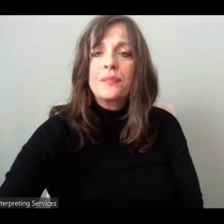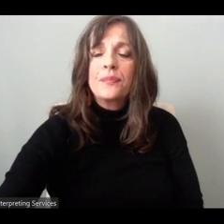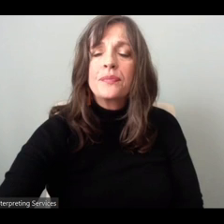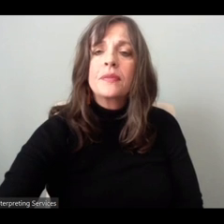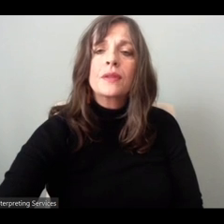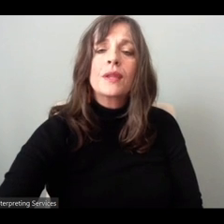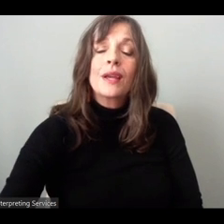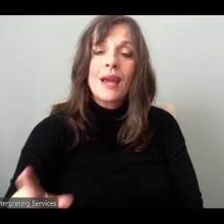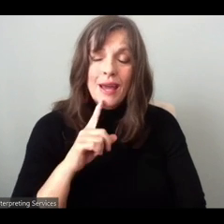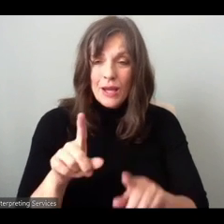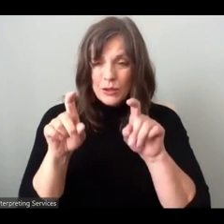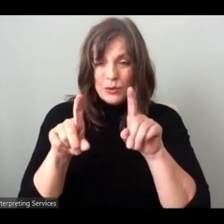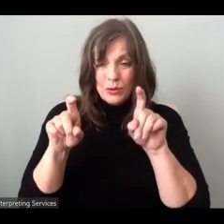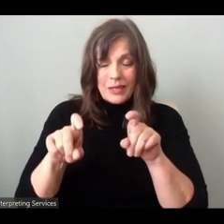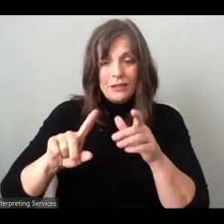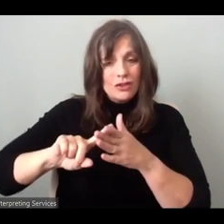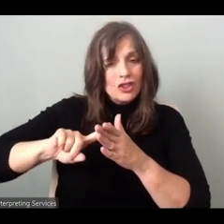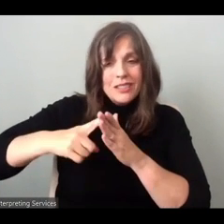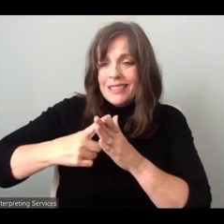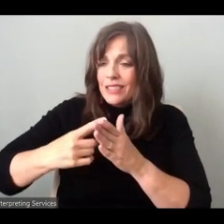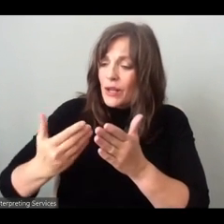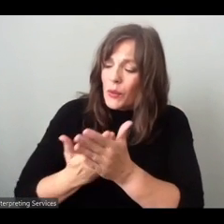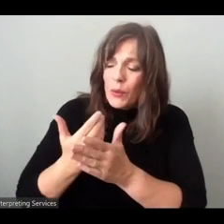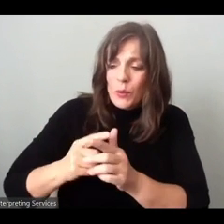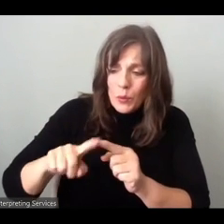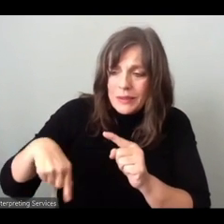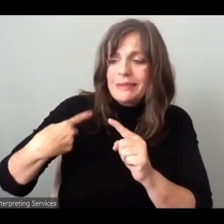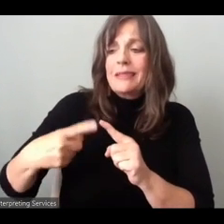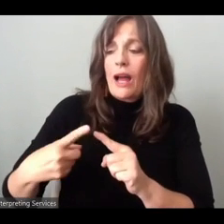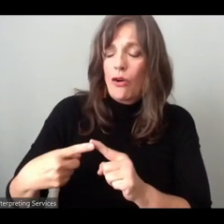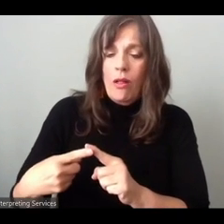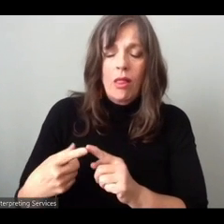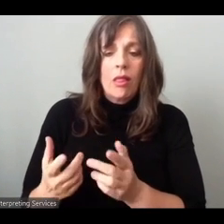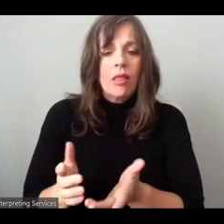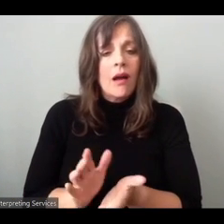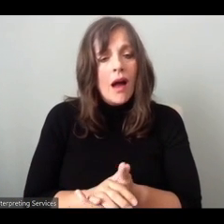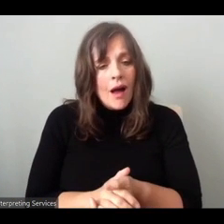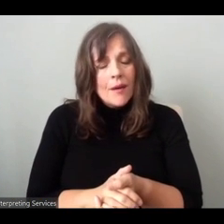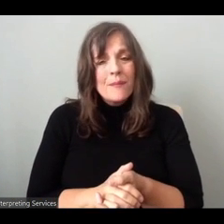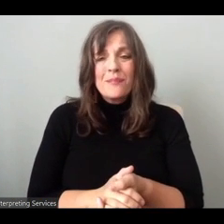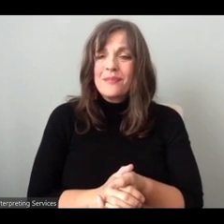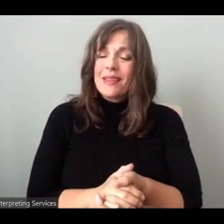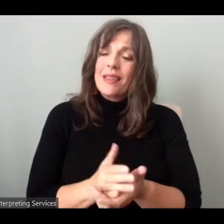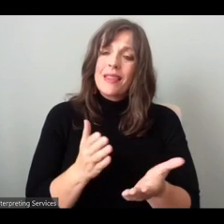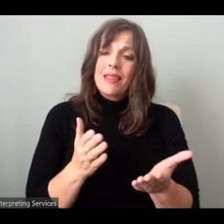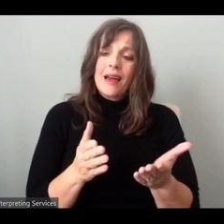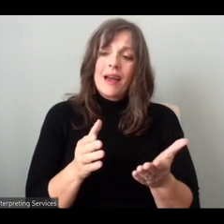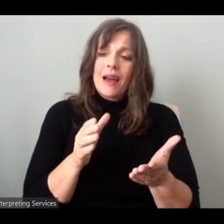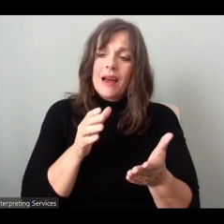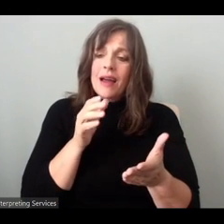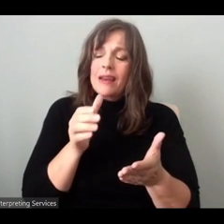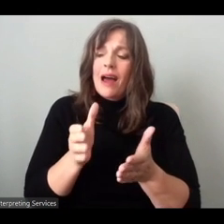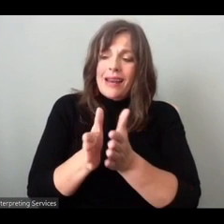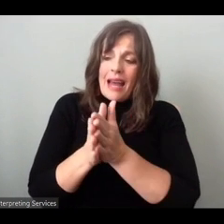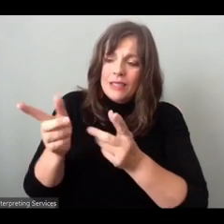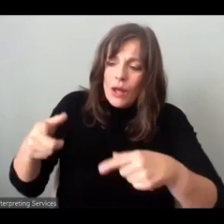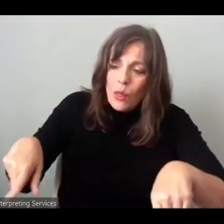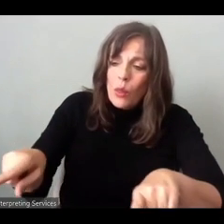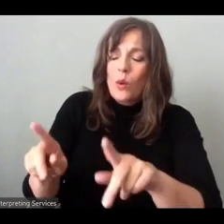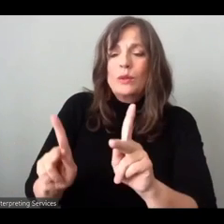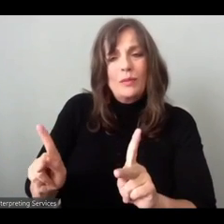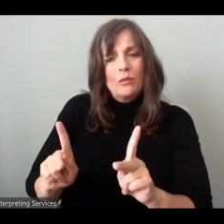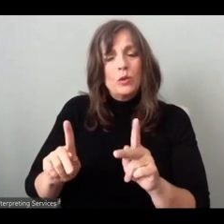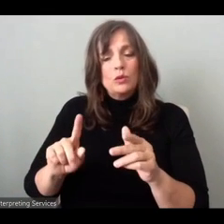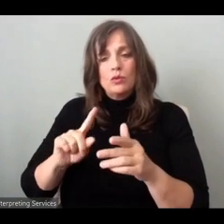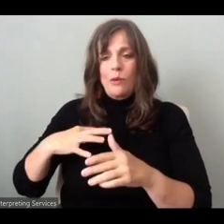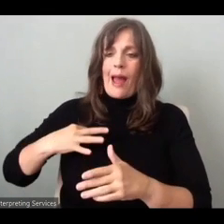any foundation currently uses is pointless, I think, at the moment. So I would encourage, you know, all the funders out there